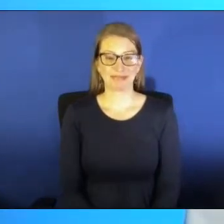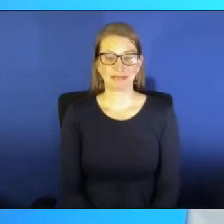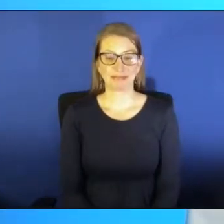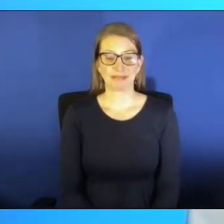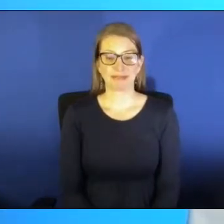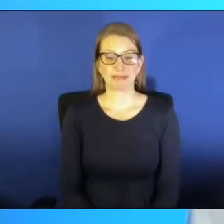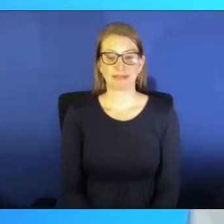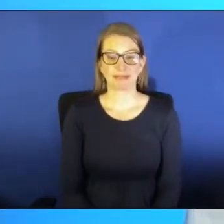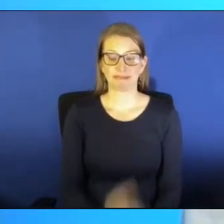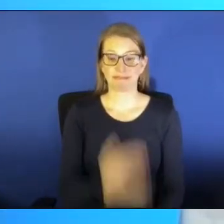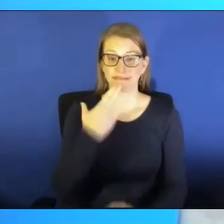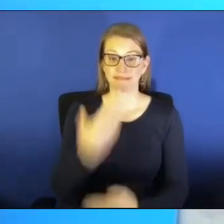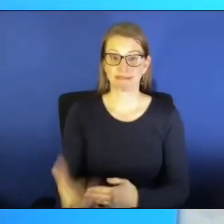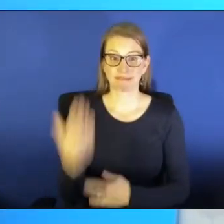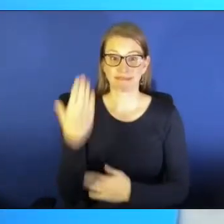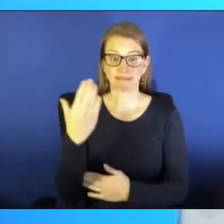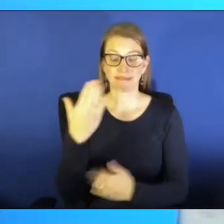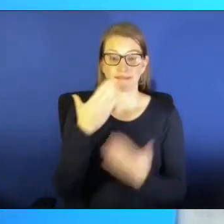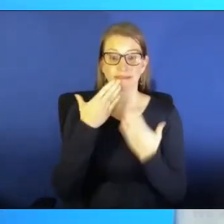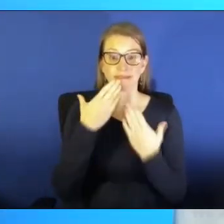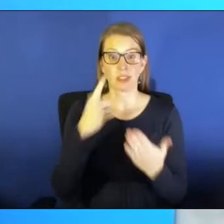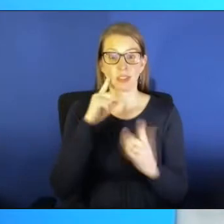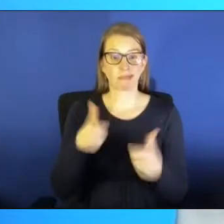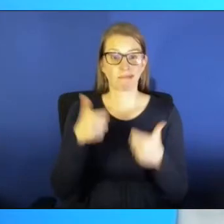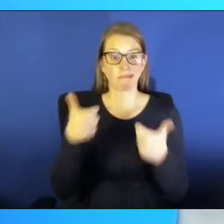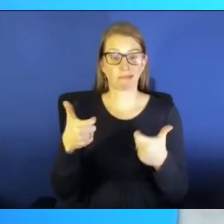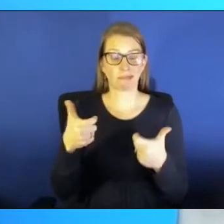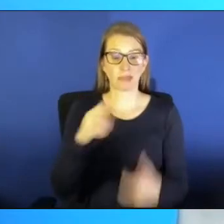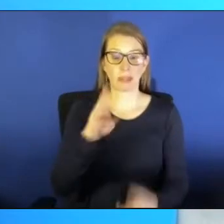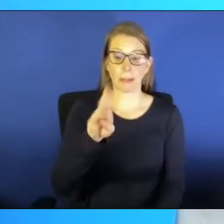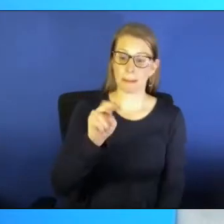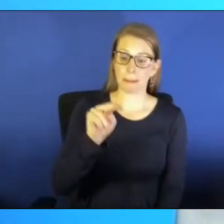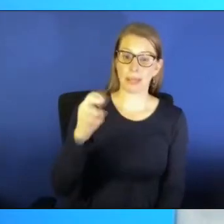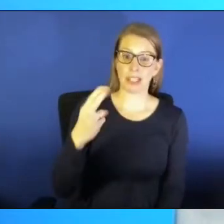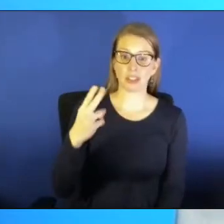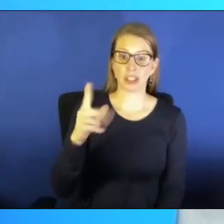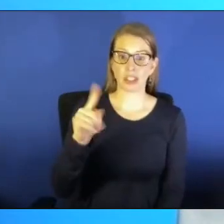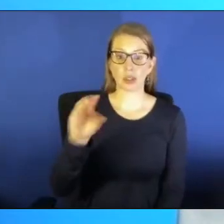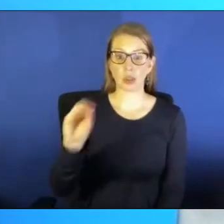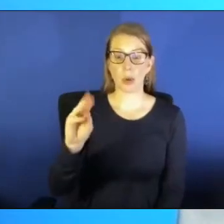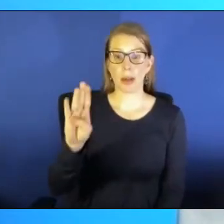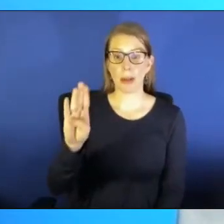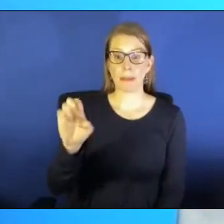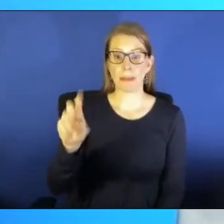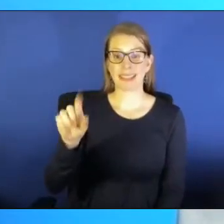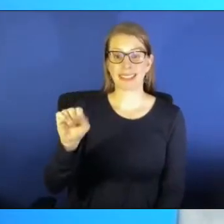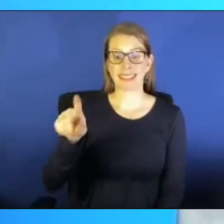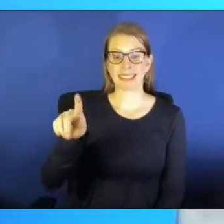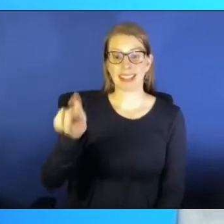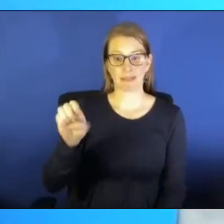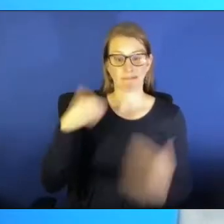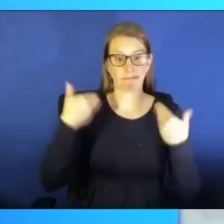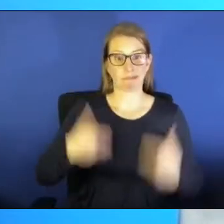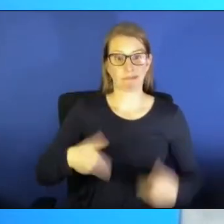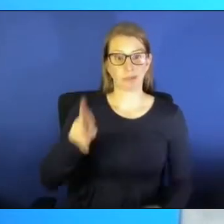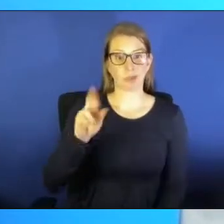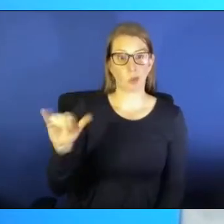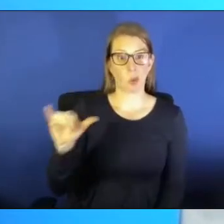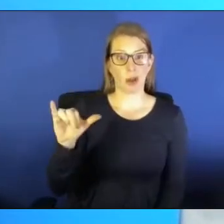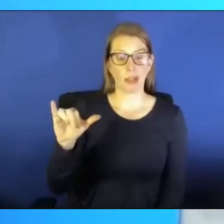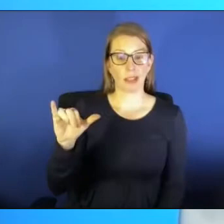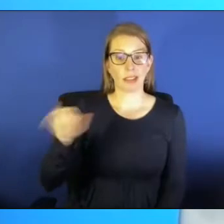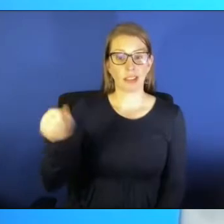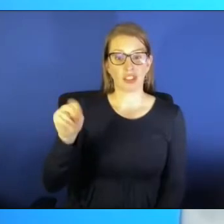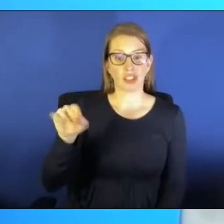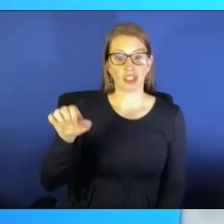Good morning, and thanks for joining us on Bench to Bedside this Wednesday morning. I'm Dr. Roy Jensen, Vice Chancellor and Director of the University of